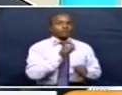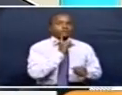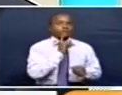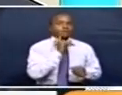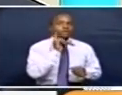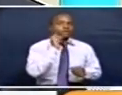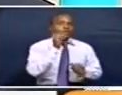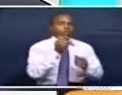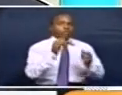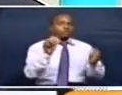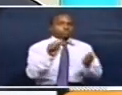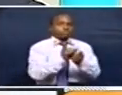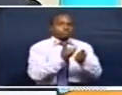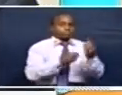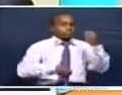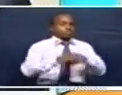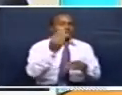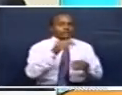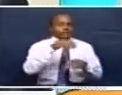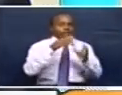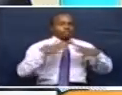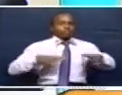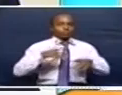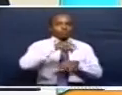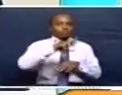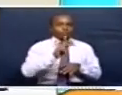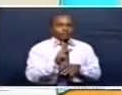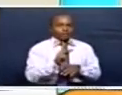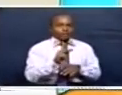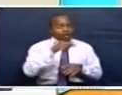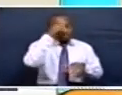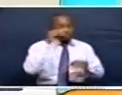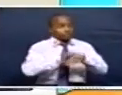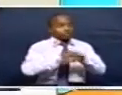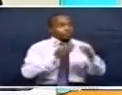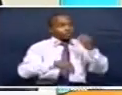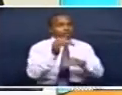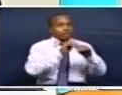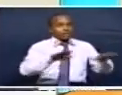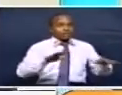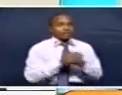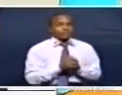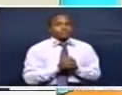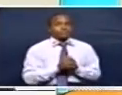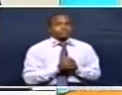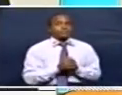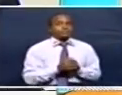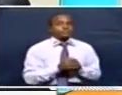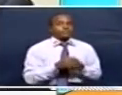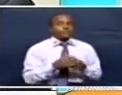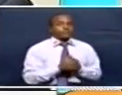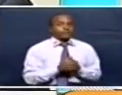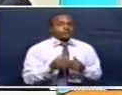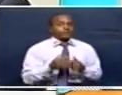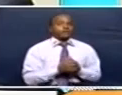people's park and sell it to people because she's very good at selling land, and that has been doing land deals for a long time, and I don't do the